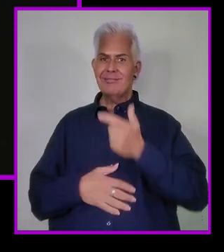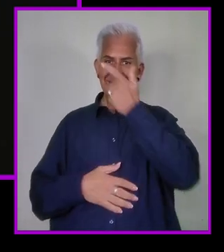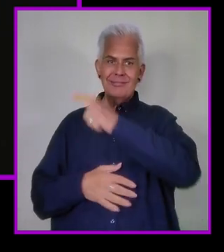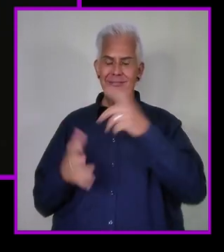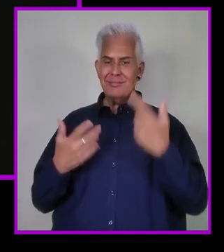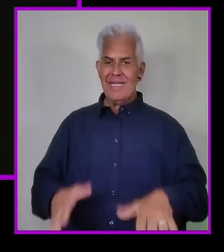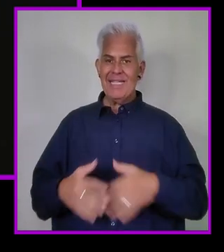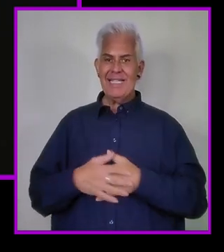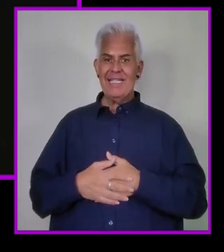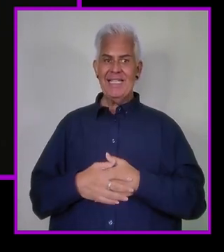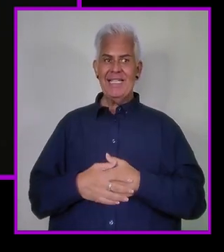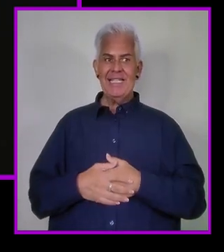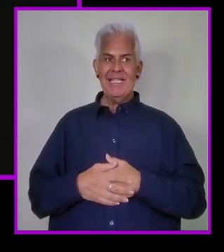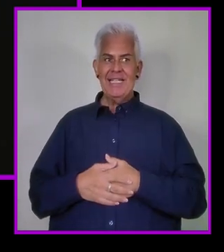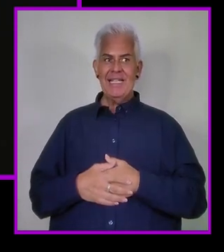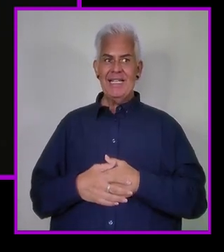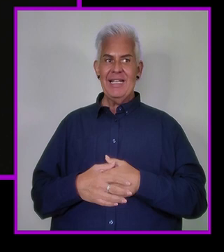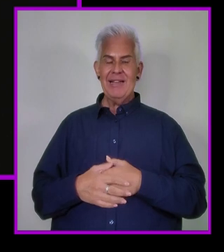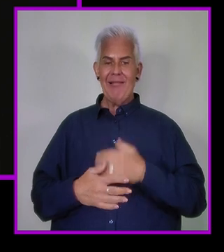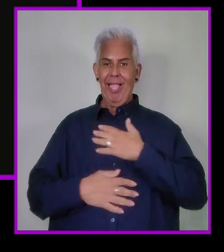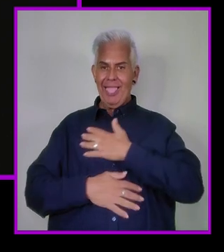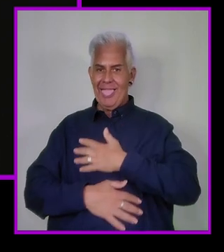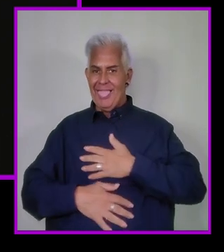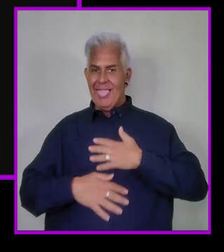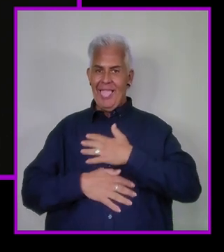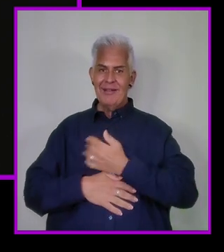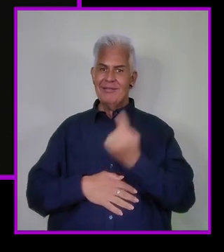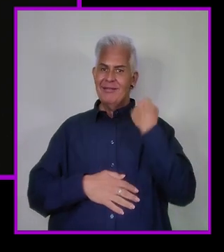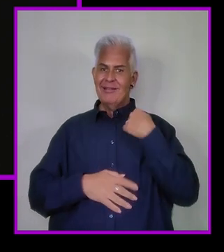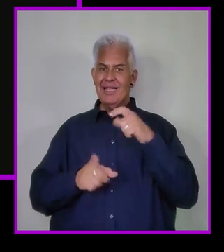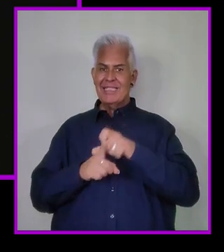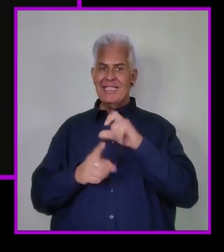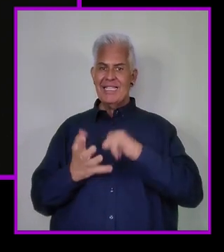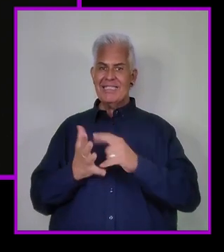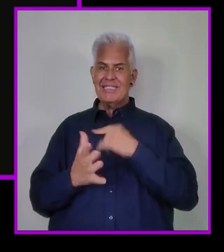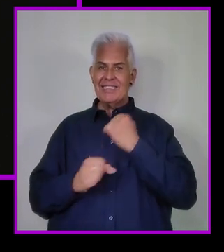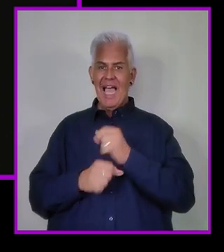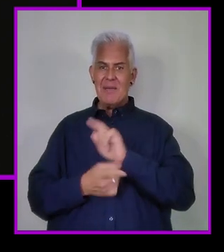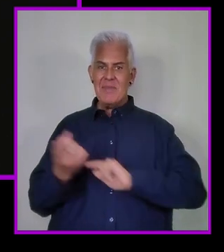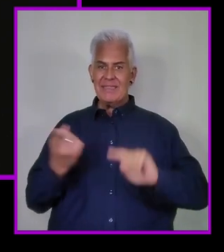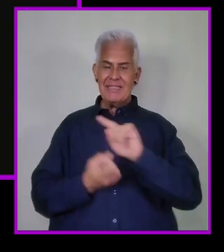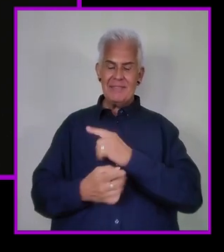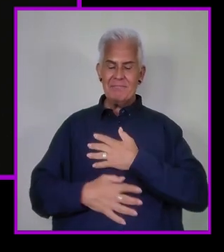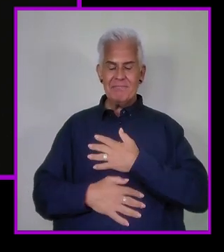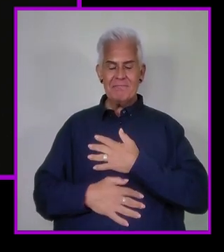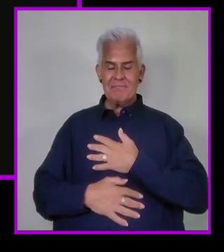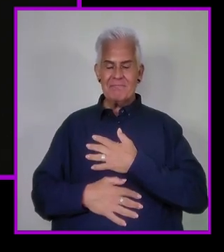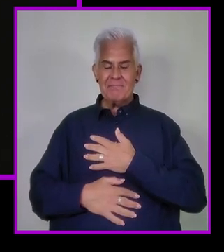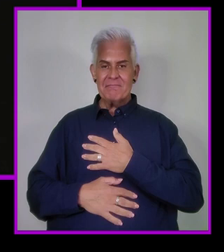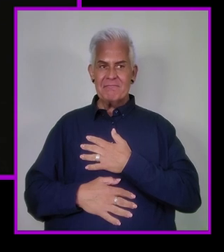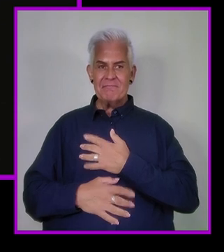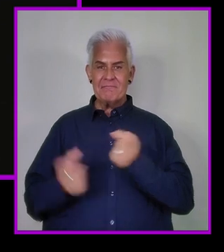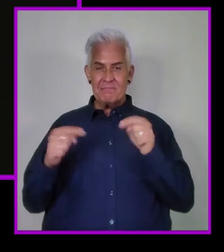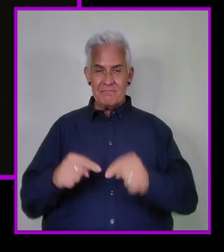have done that. But I have to say, I got a little bit emotional when we had our last DTAG meeting, because actually, as a highlight, I think...